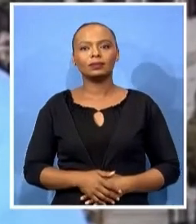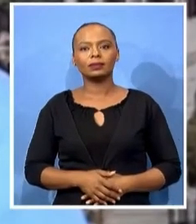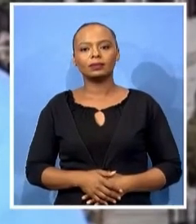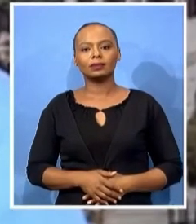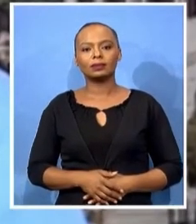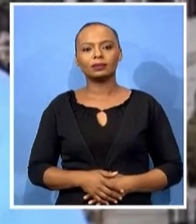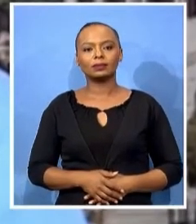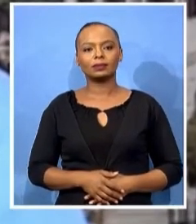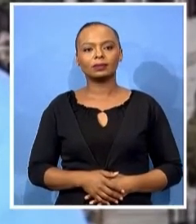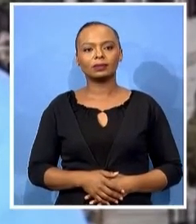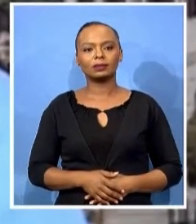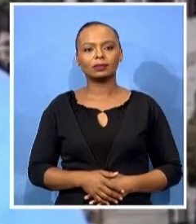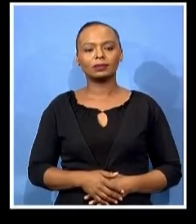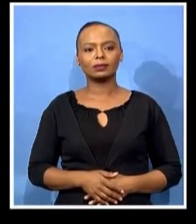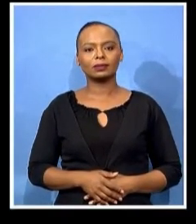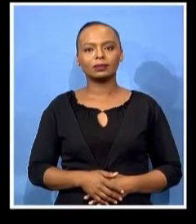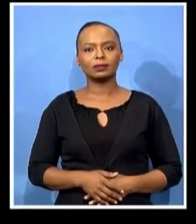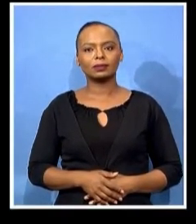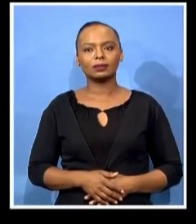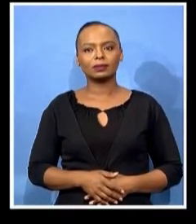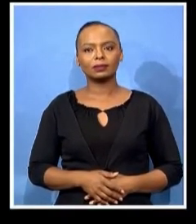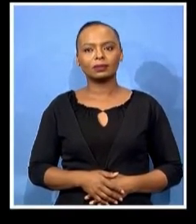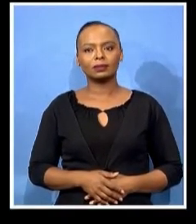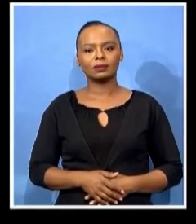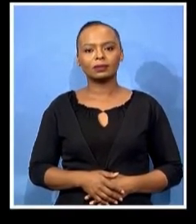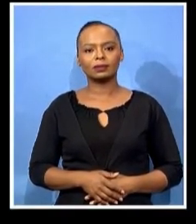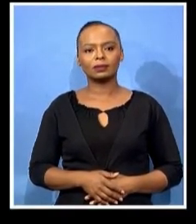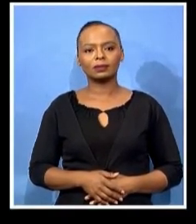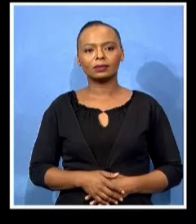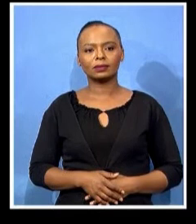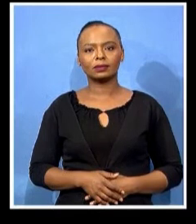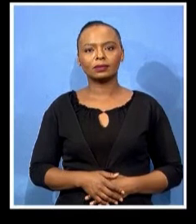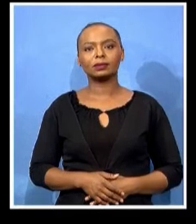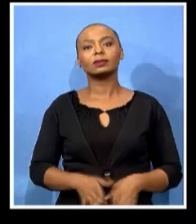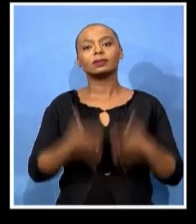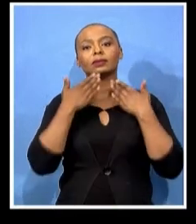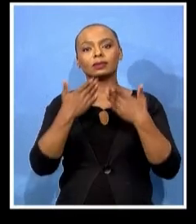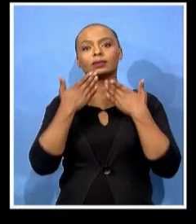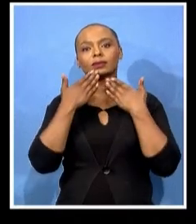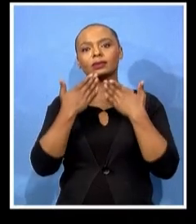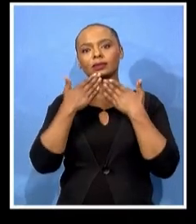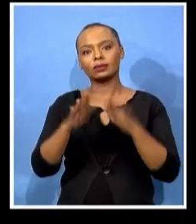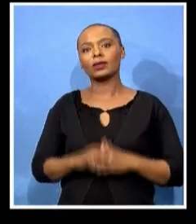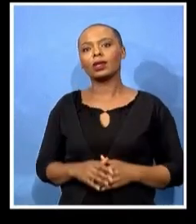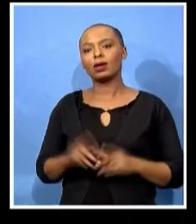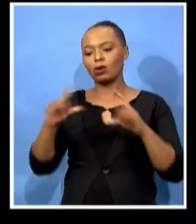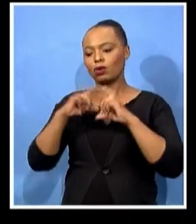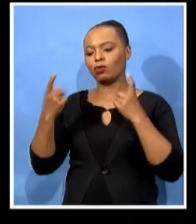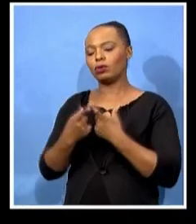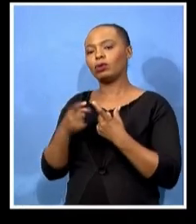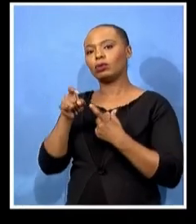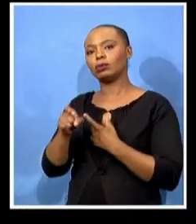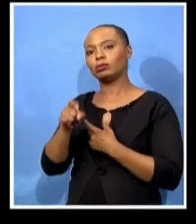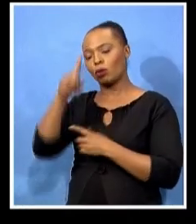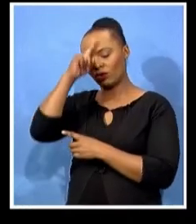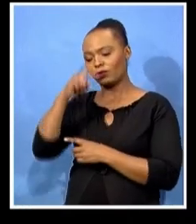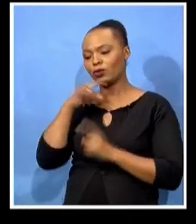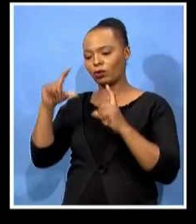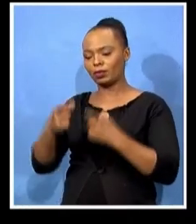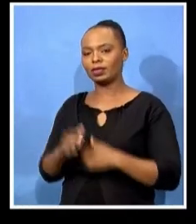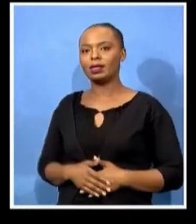Thank you, Chairperson of the Portfolio Committee. Thank you to the Minister of Health for the presentation.